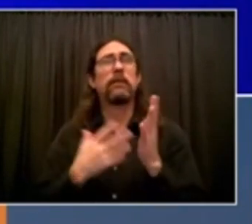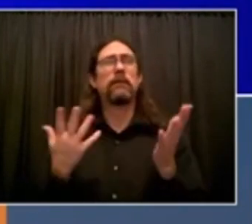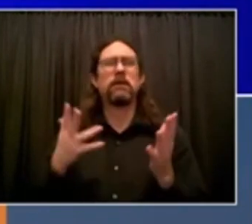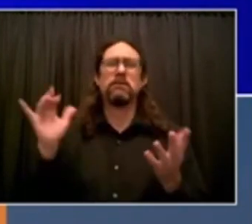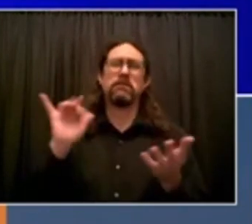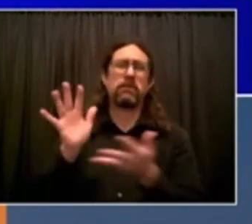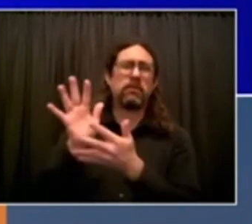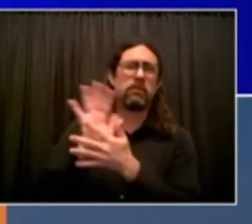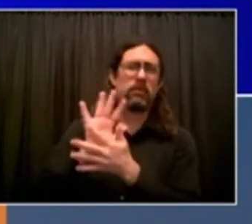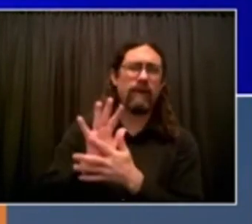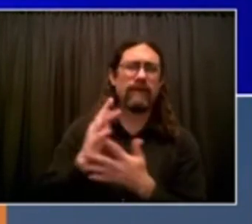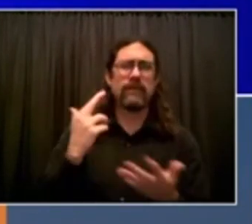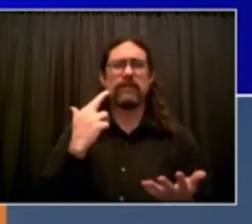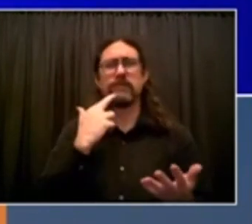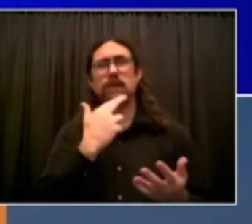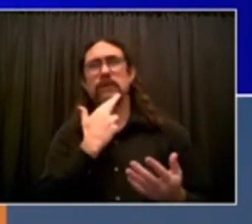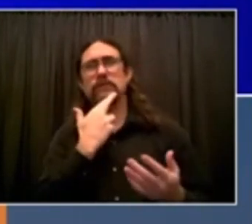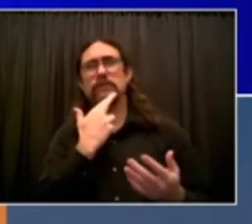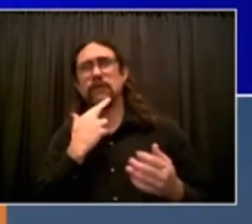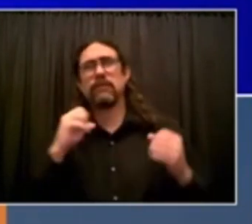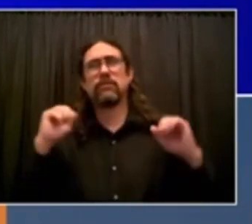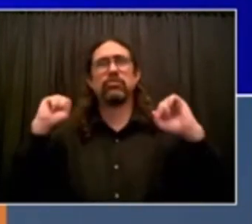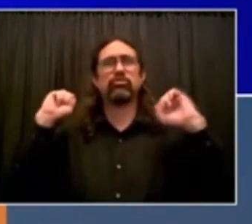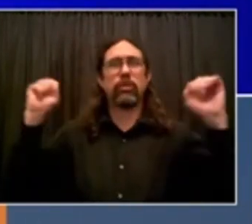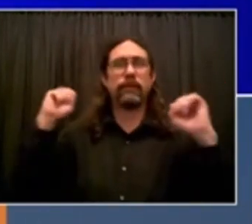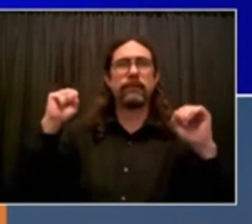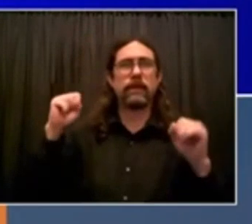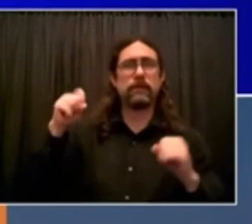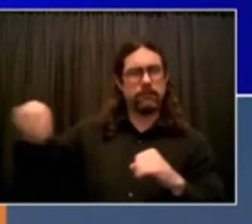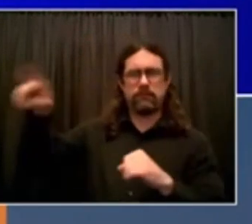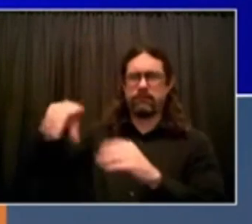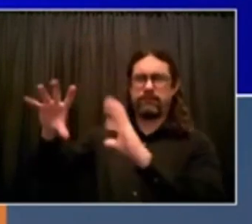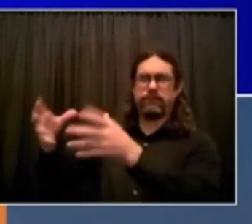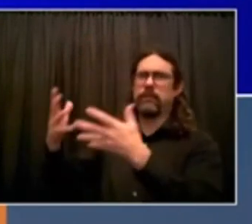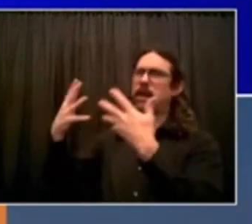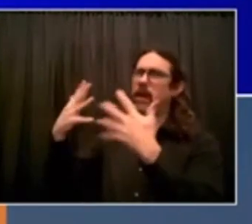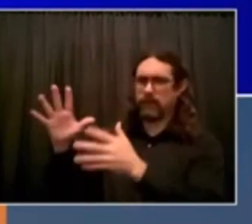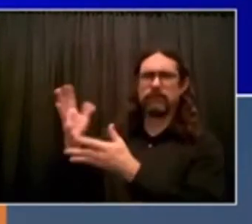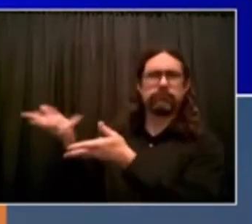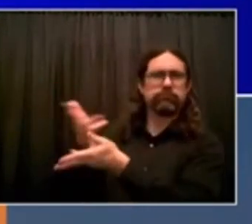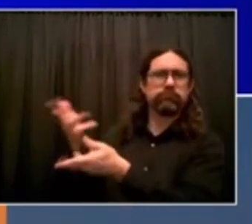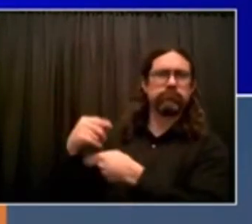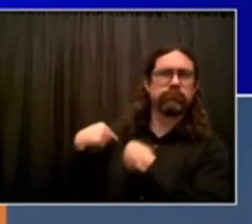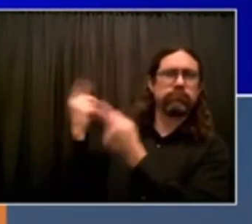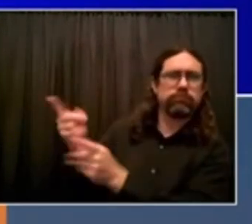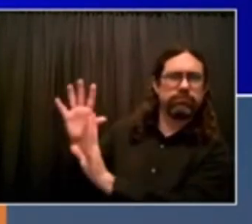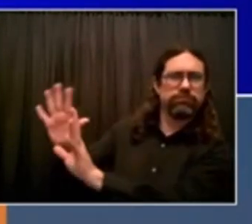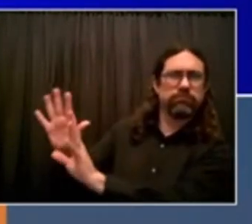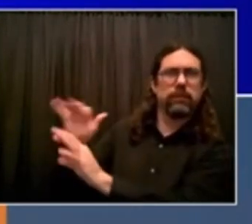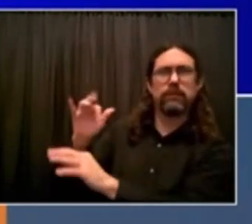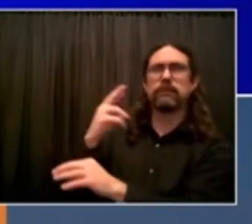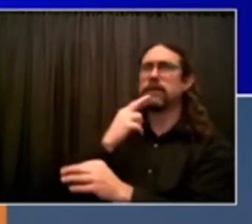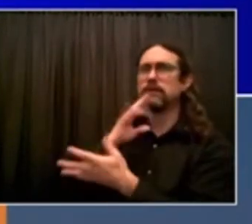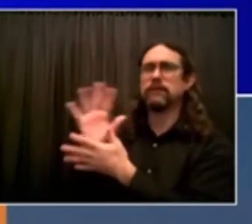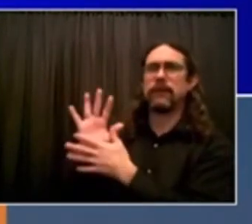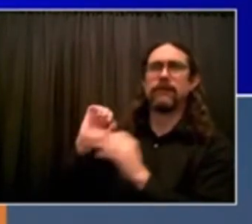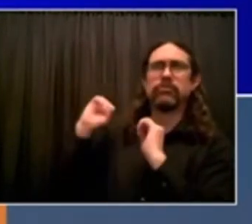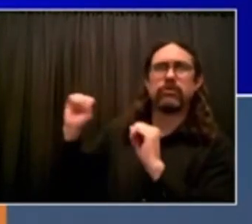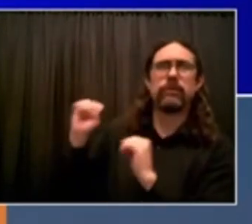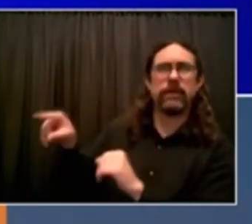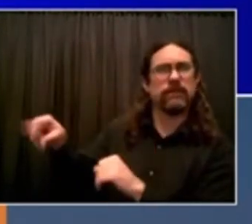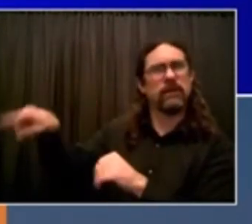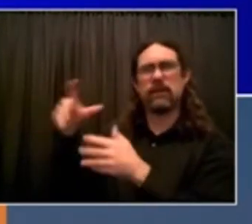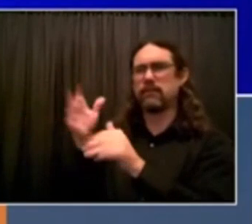They gave us good advice up front. We came up with rules that work. The vast, vast majority have implemented those rules really effectively. And